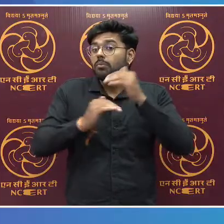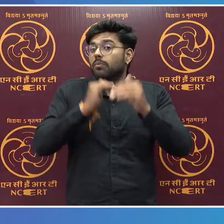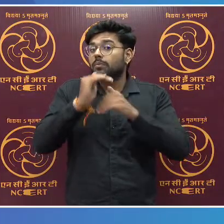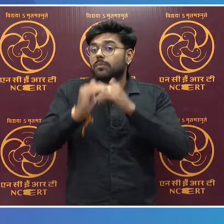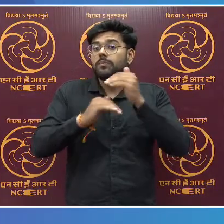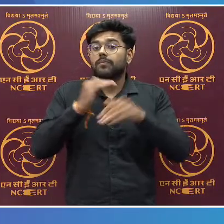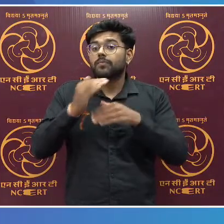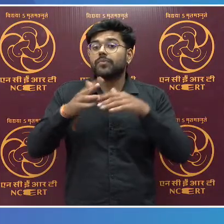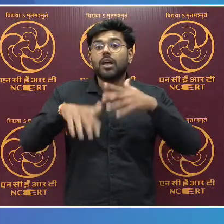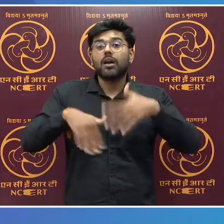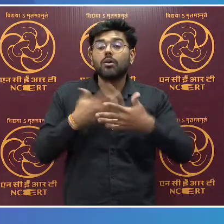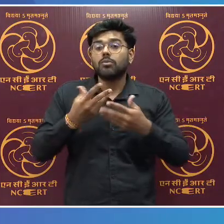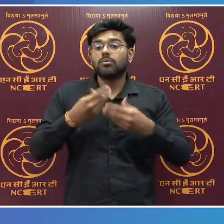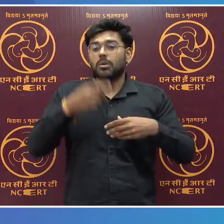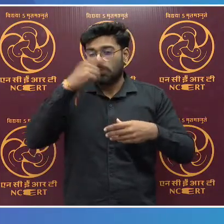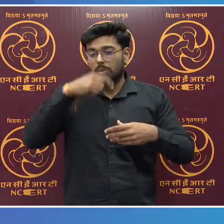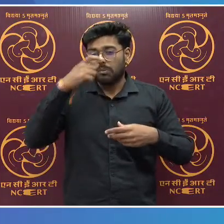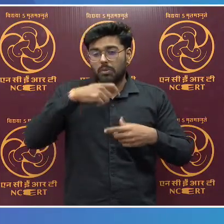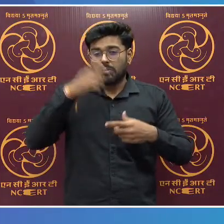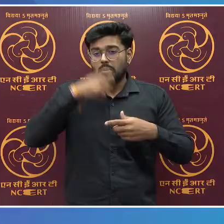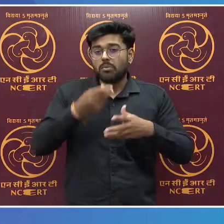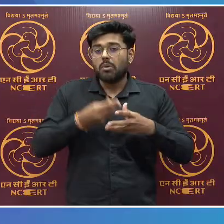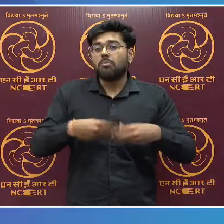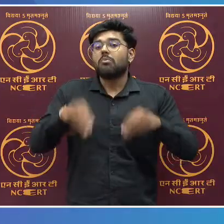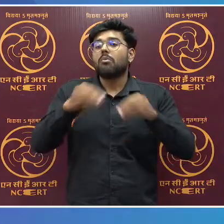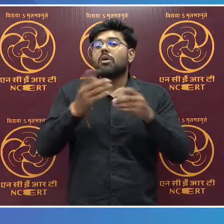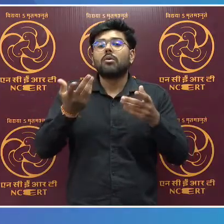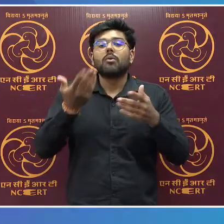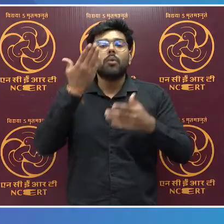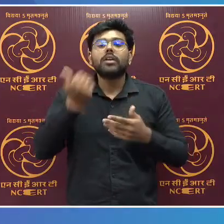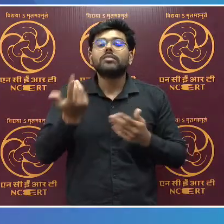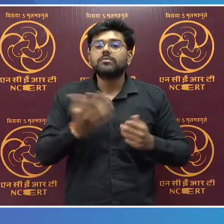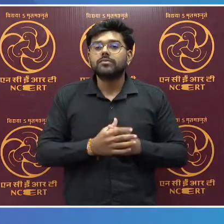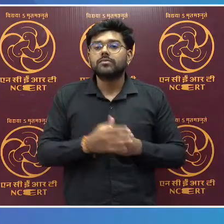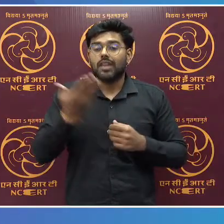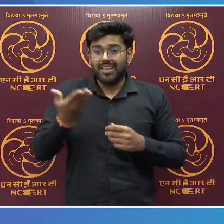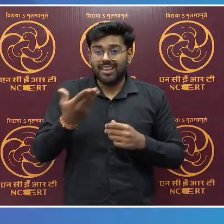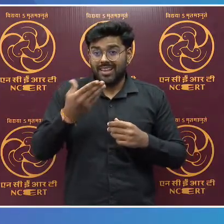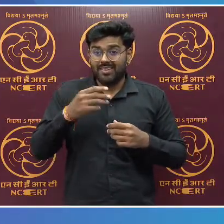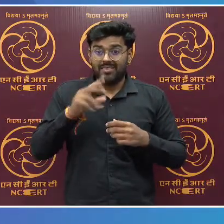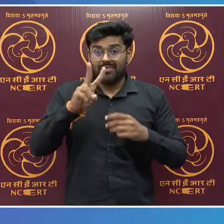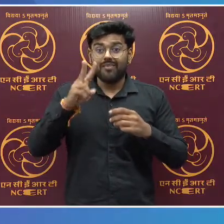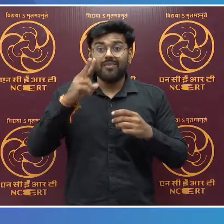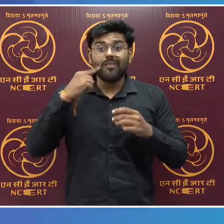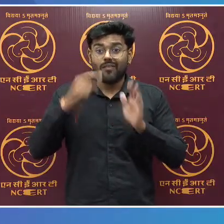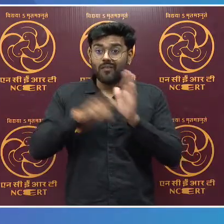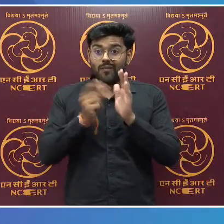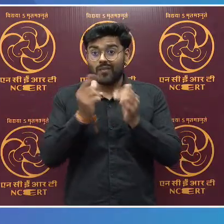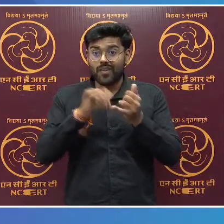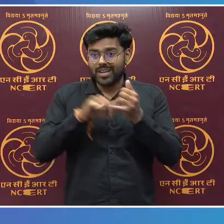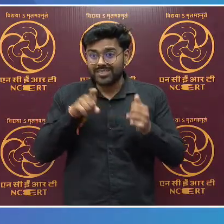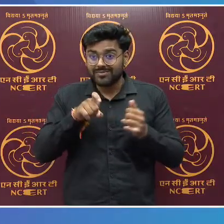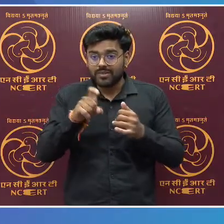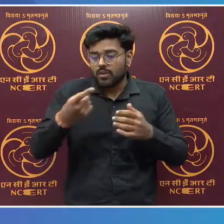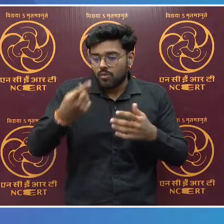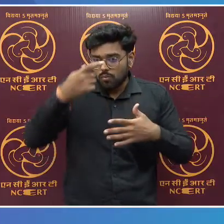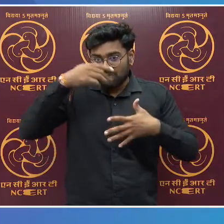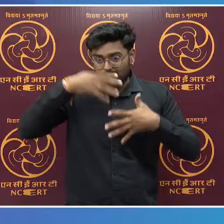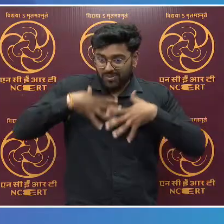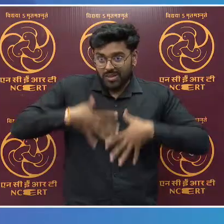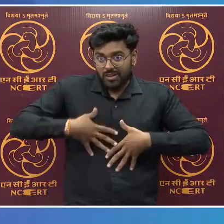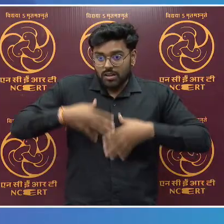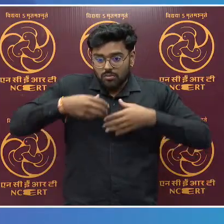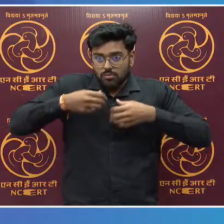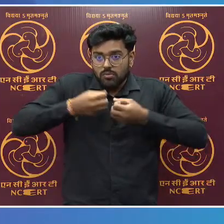You have more and more mucus coming out. Why that happens? Because the virus that entered in your body, it is